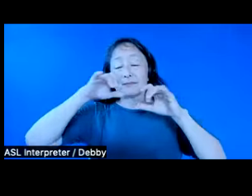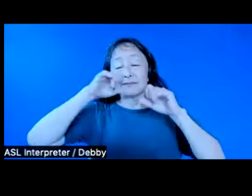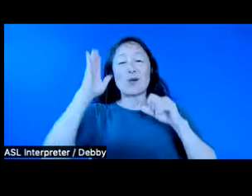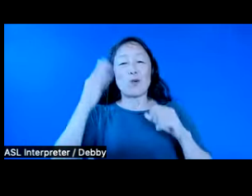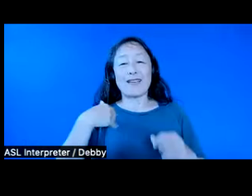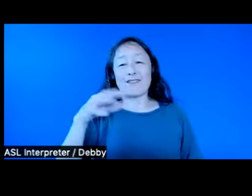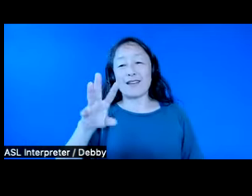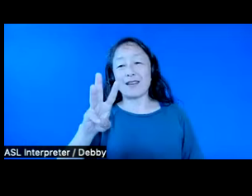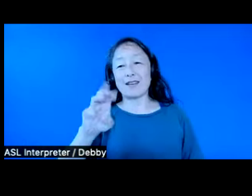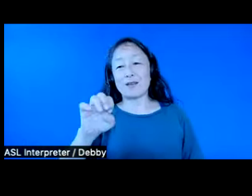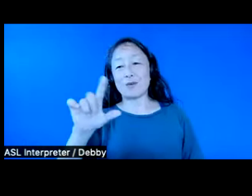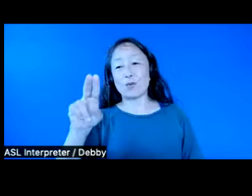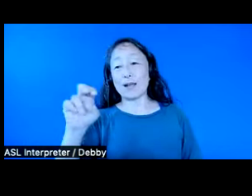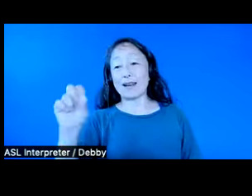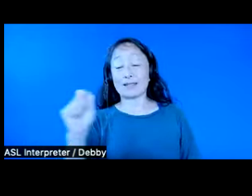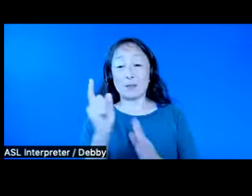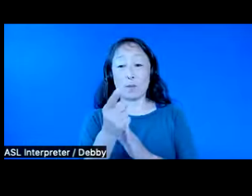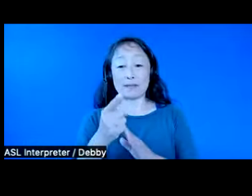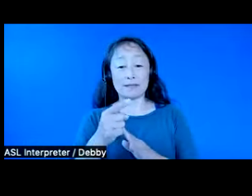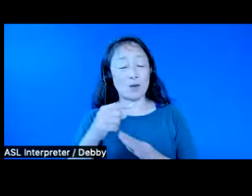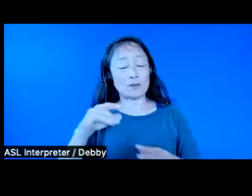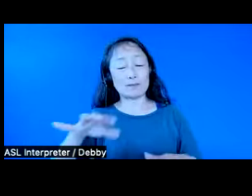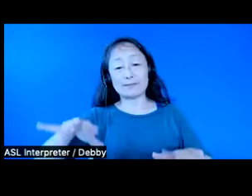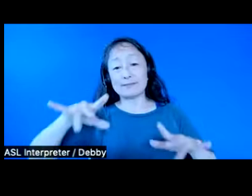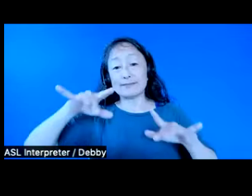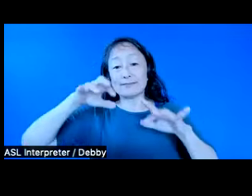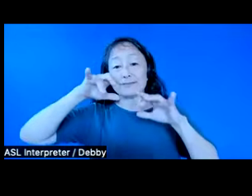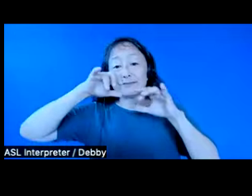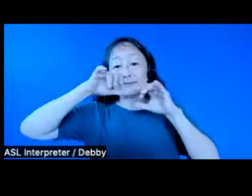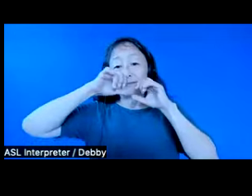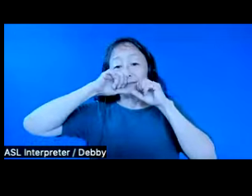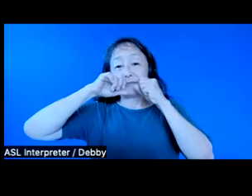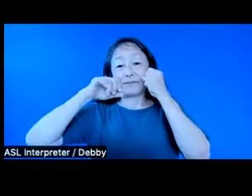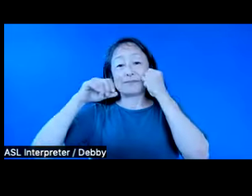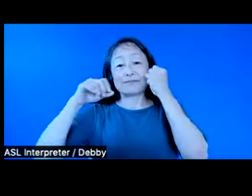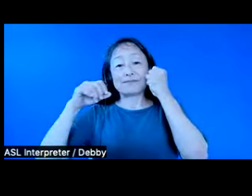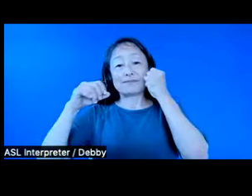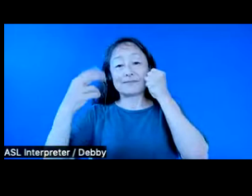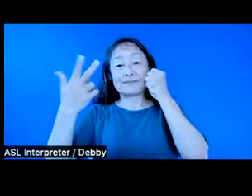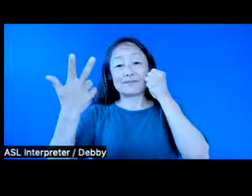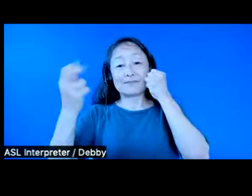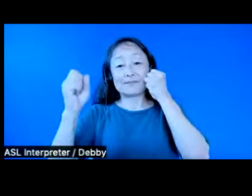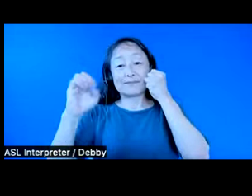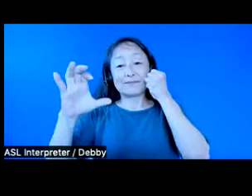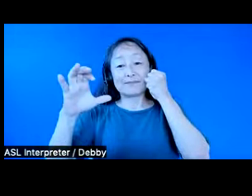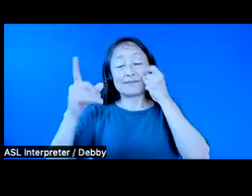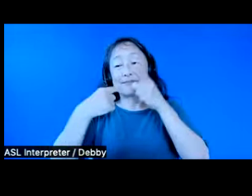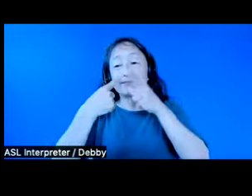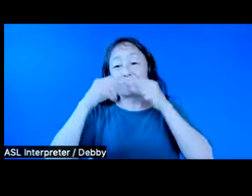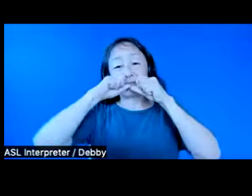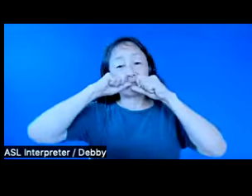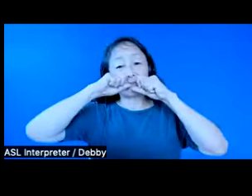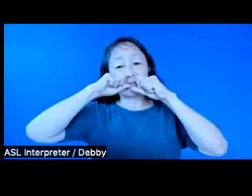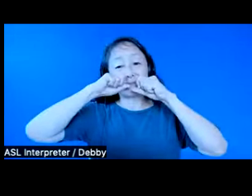it's the end of the day. So a deep inhale, hold it for 3 seconds and exhale it out. That's all I'm asking. Just 1,